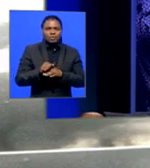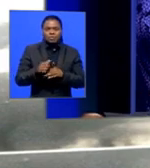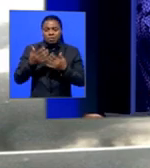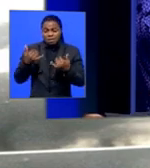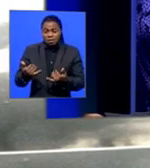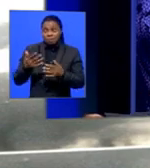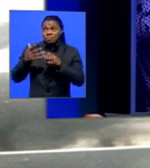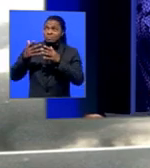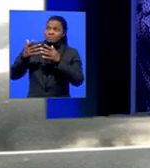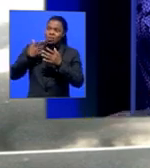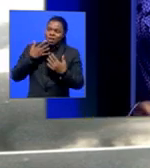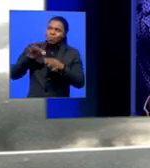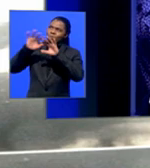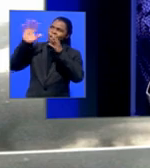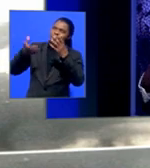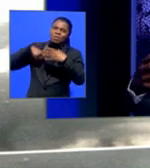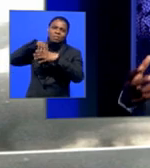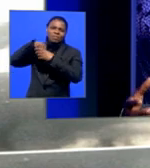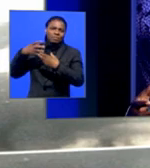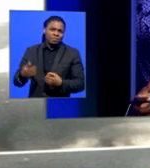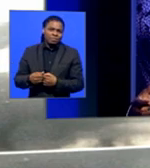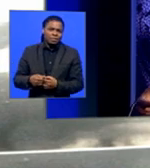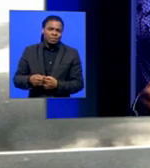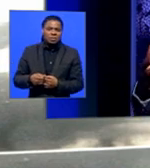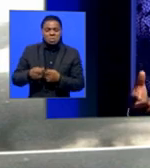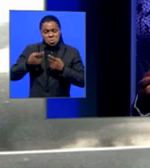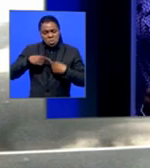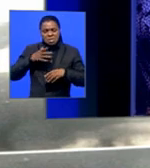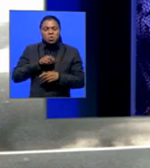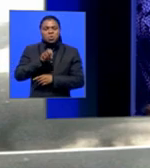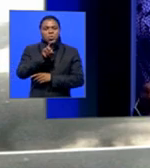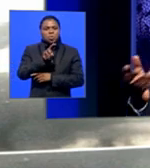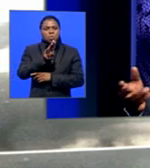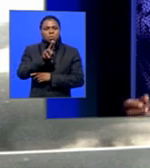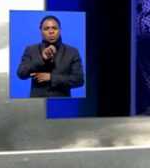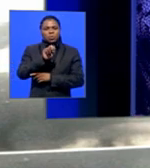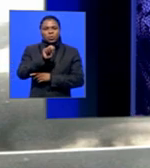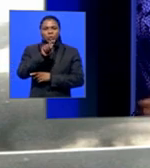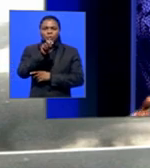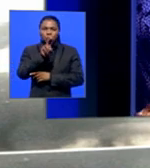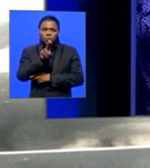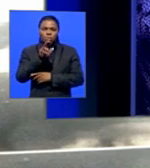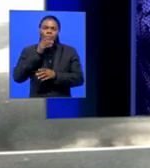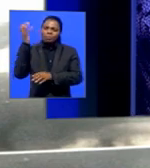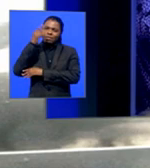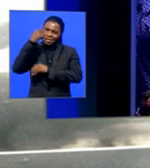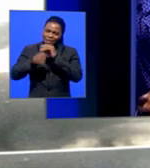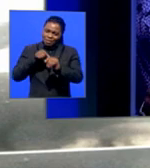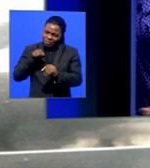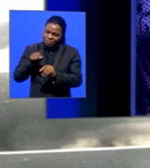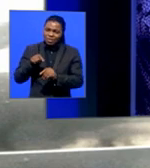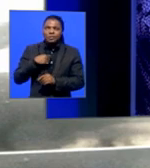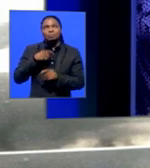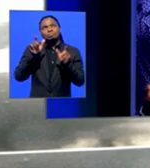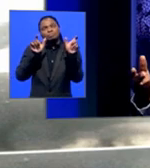like this after this funeral. Yeah. And we become part of the globe. Ubuntu, for instance. I mean, President Obama spoke about this, that there's